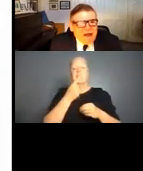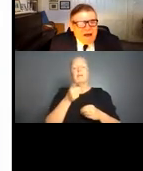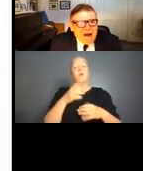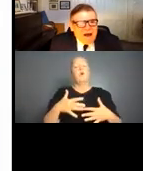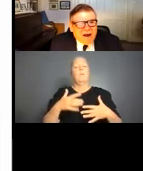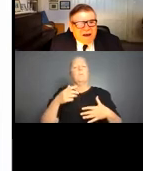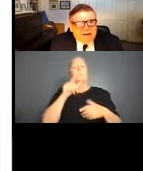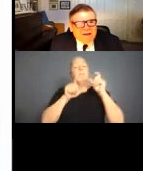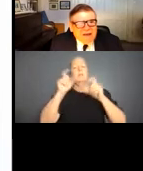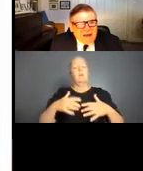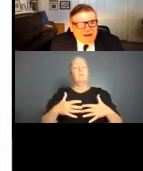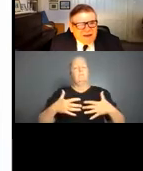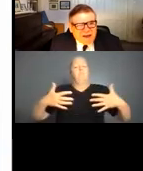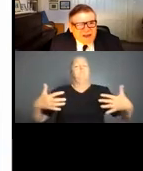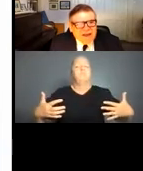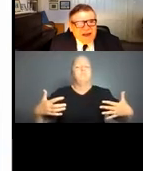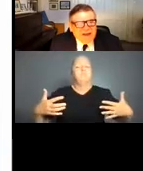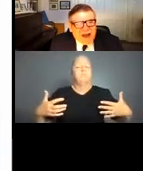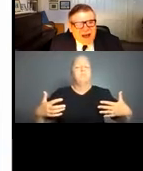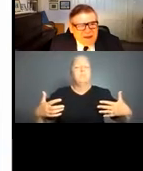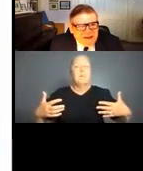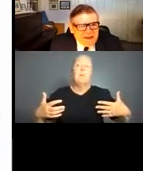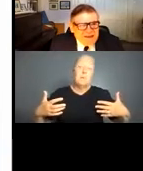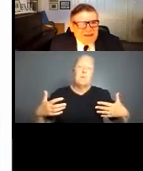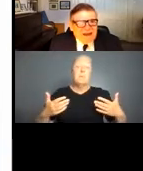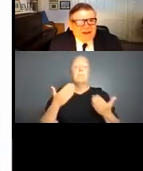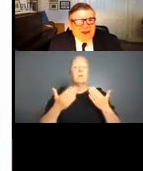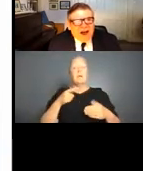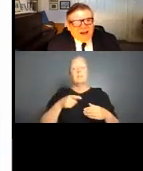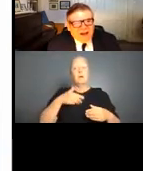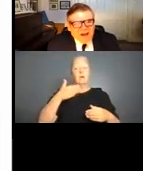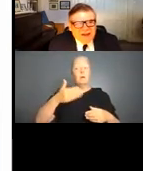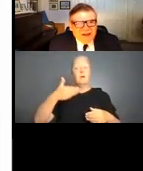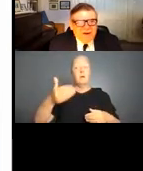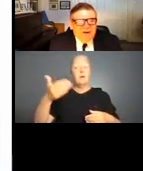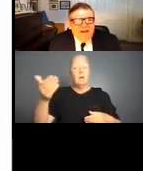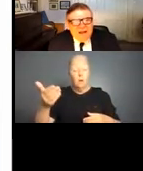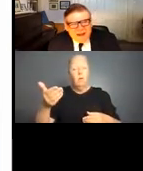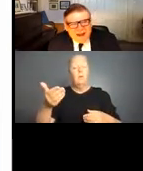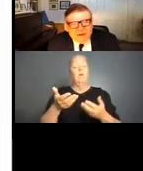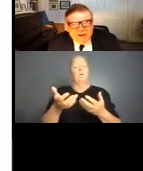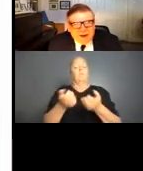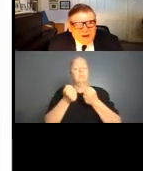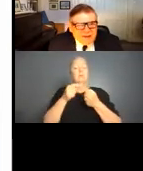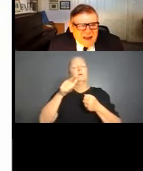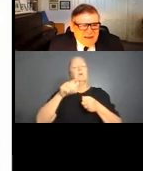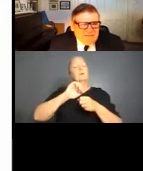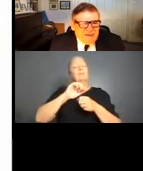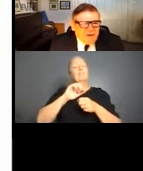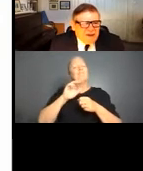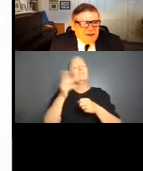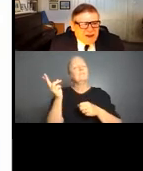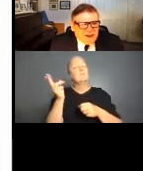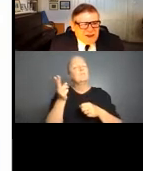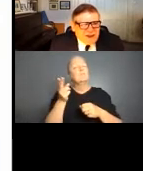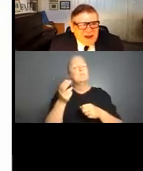some disabling conditions such as diabetes, such as heart conditions. So they equally could have said